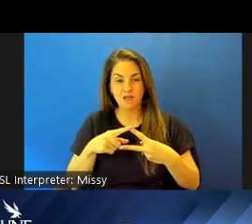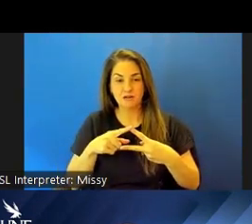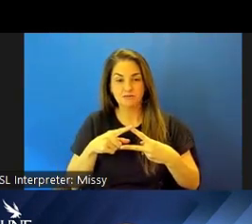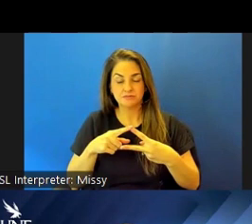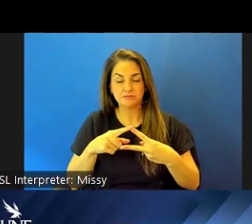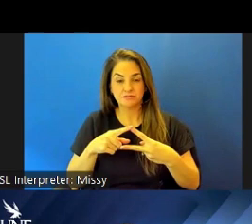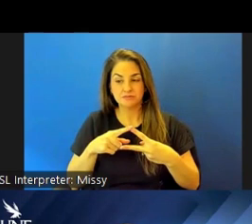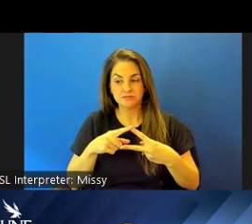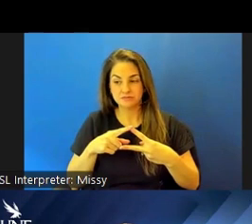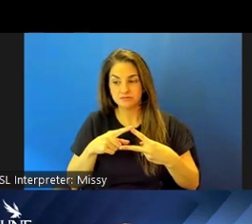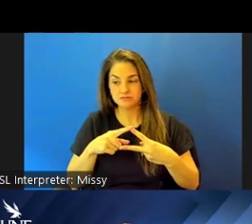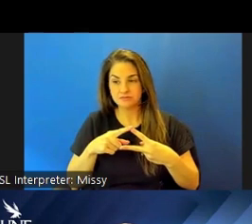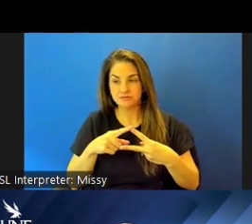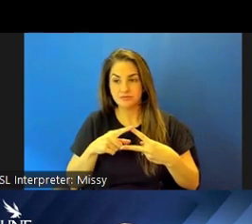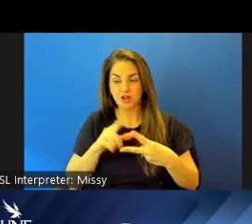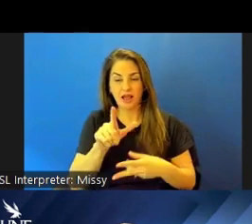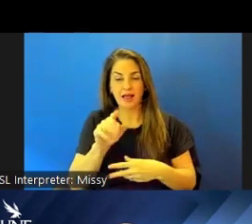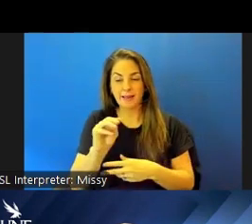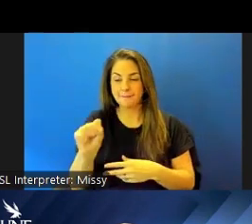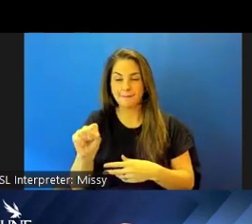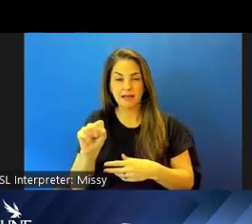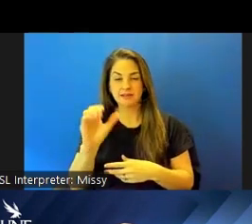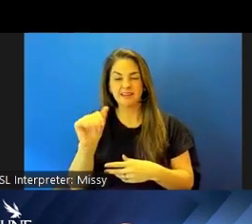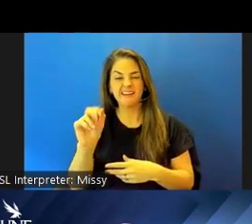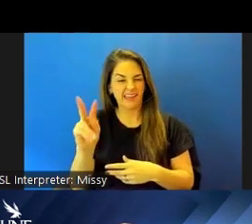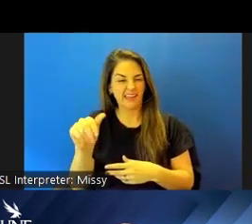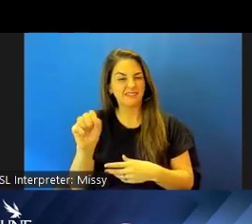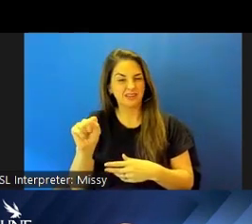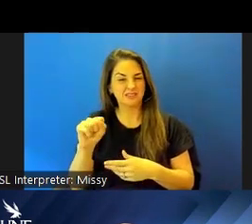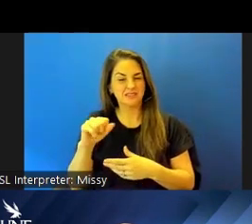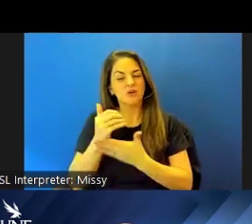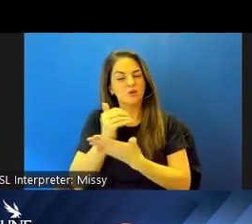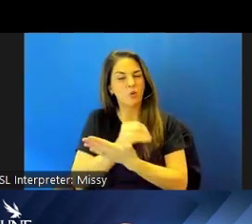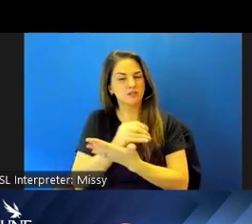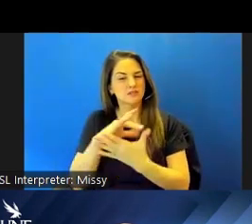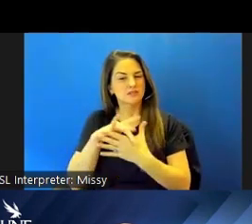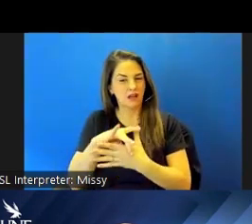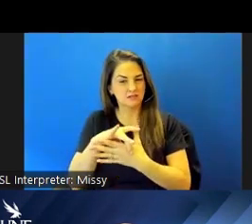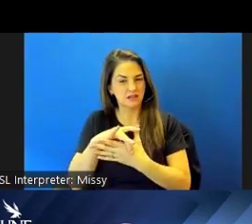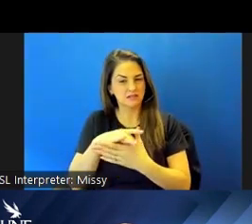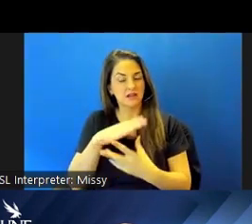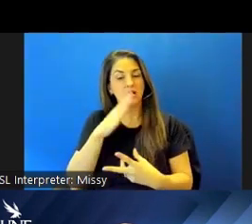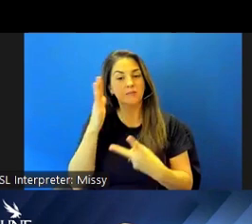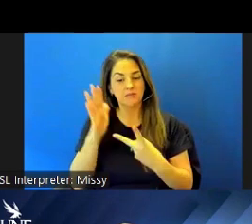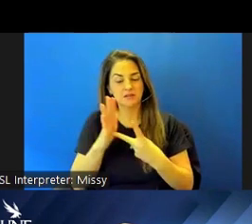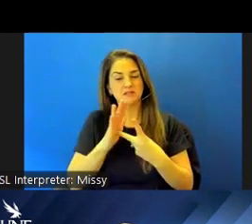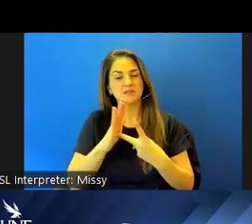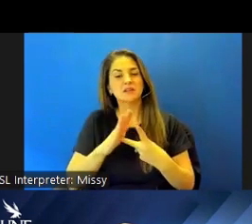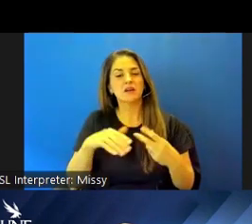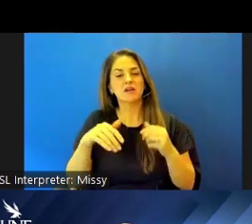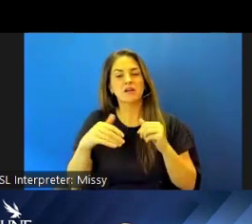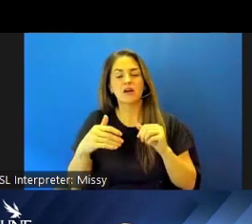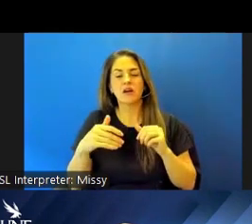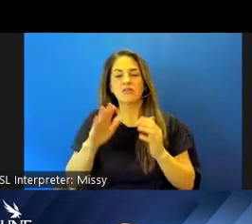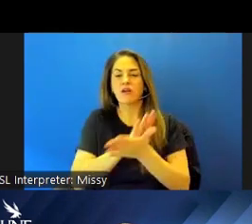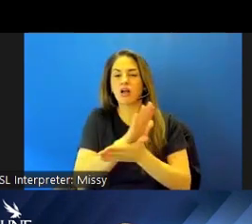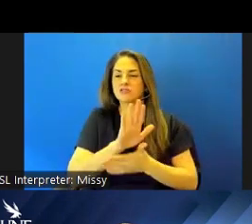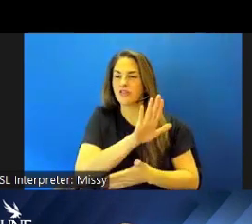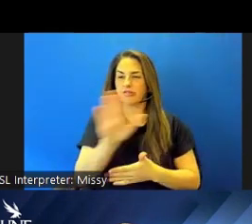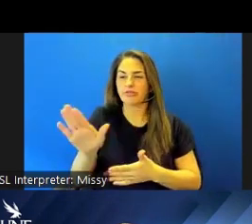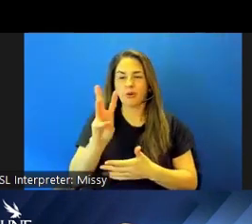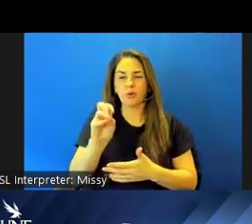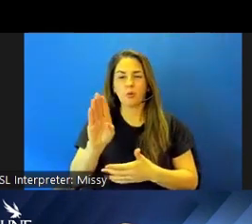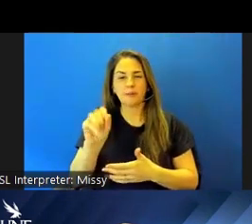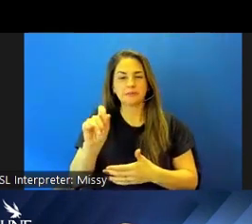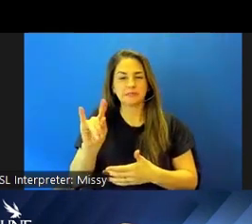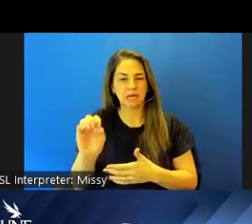consortium's LMS Canvas course content and our college's public-facing websites. And we'll talk about some of the